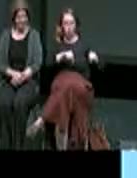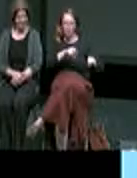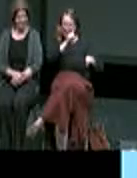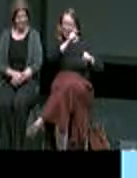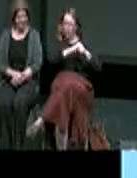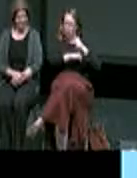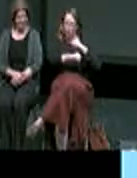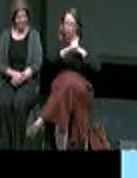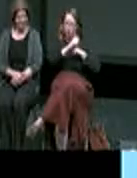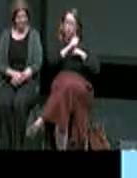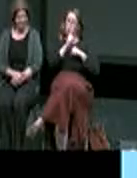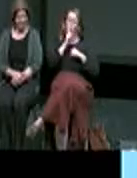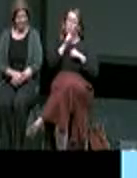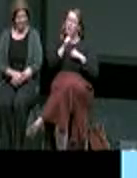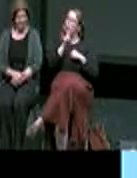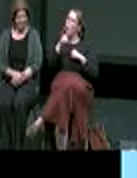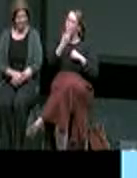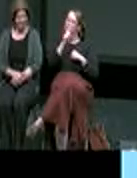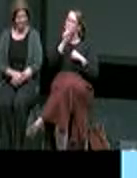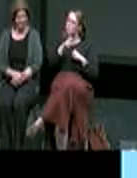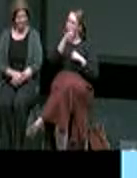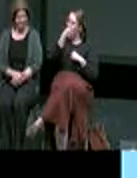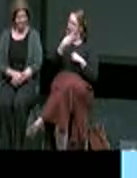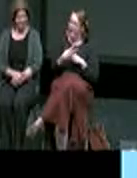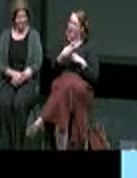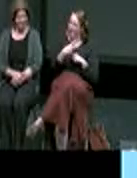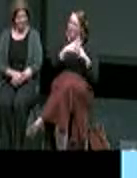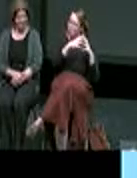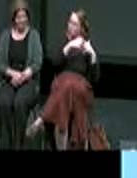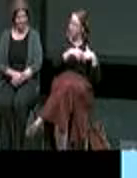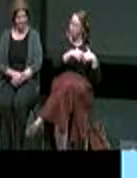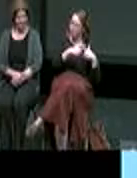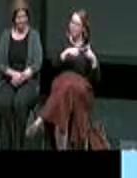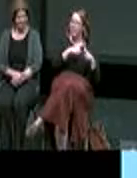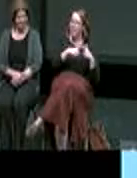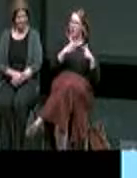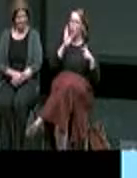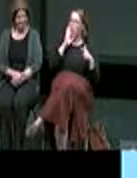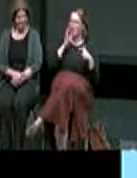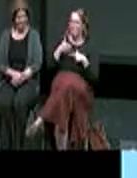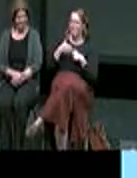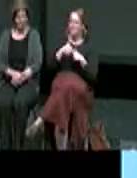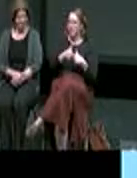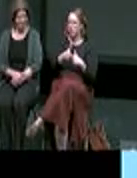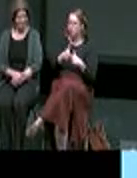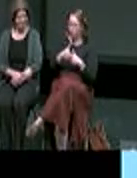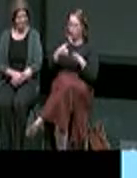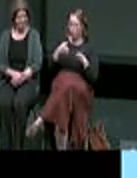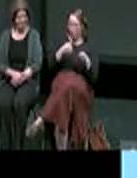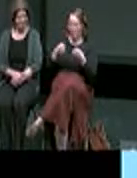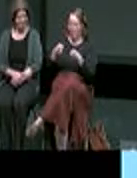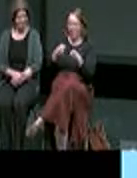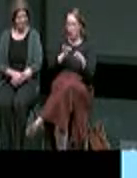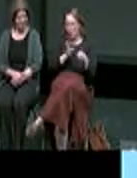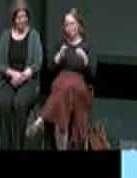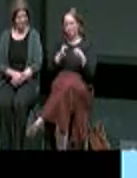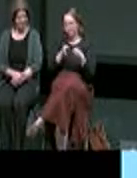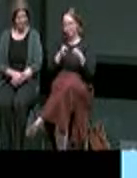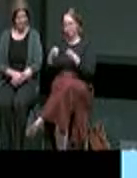was only supposed to be removed half, and there was going to be a fish barrier or a fish way to go around